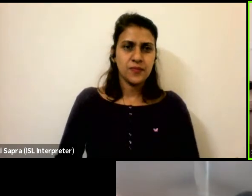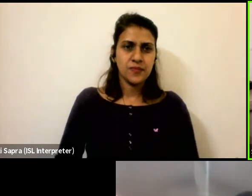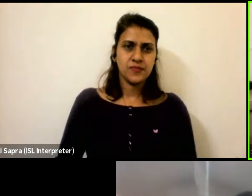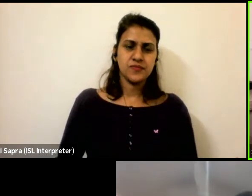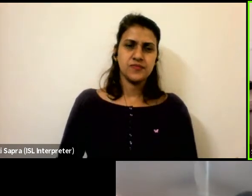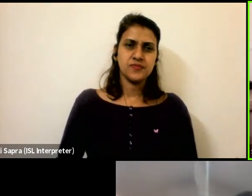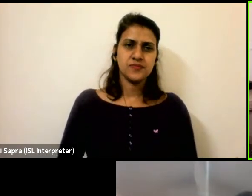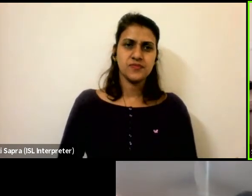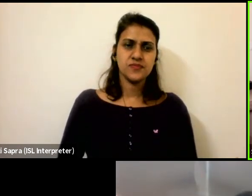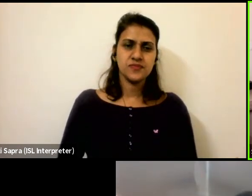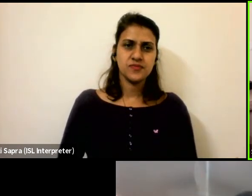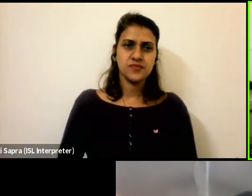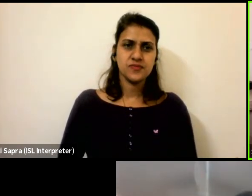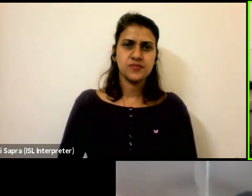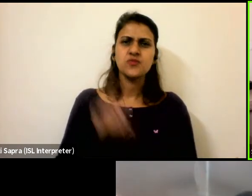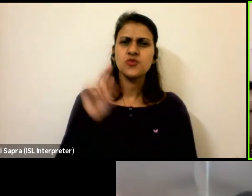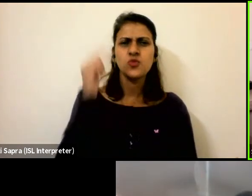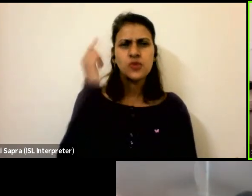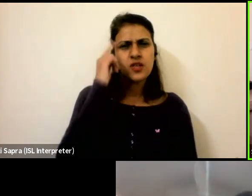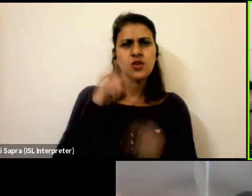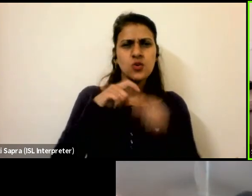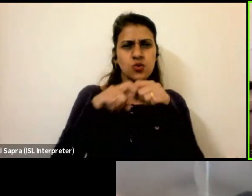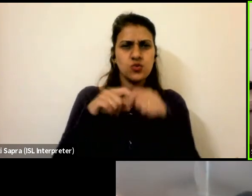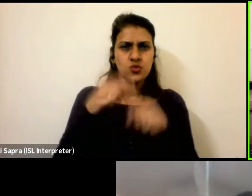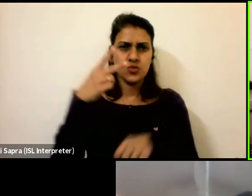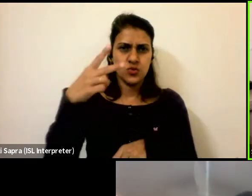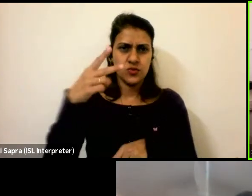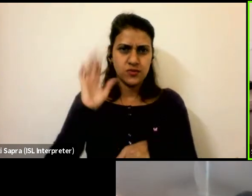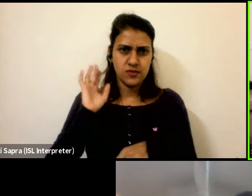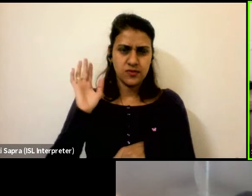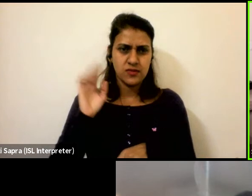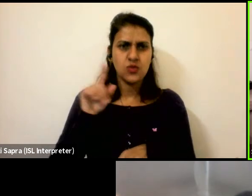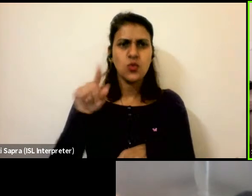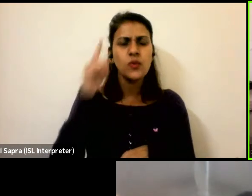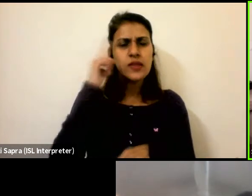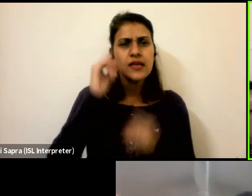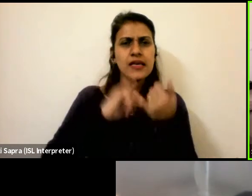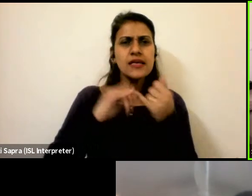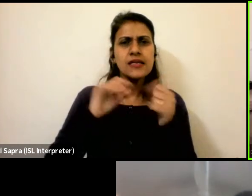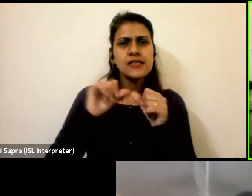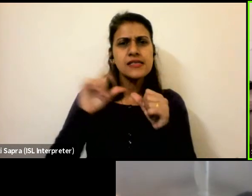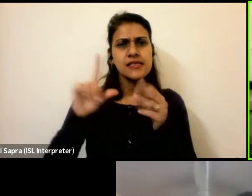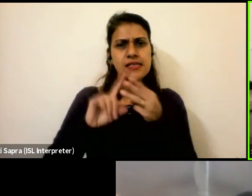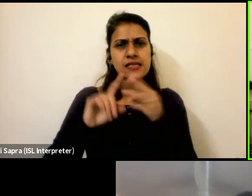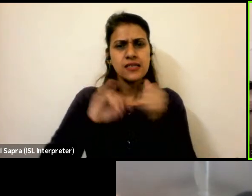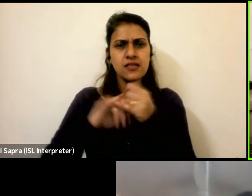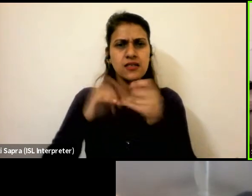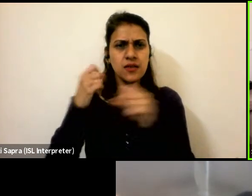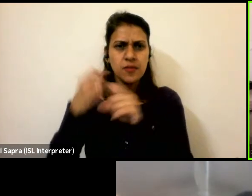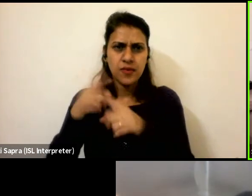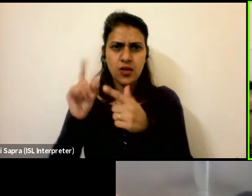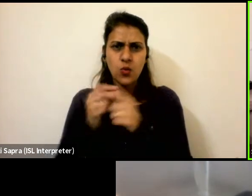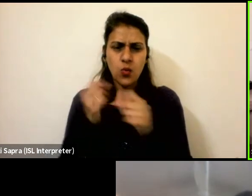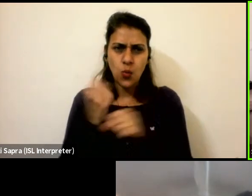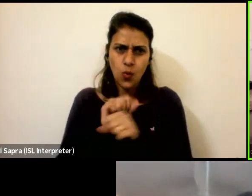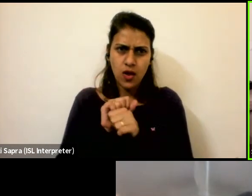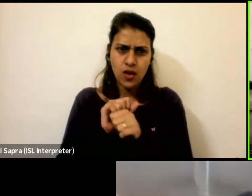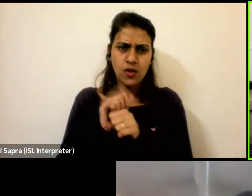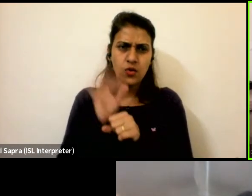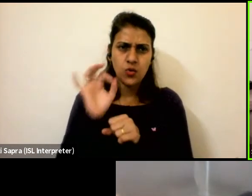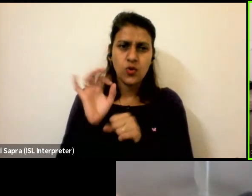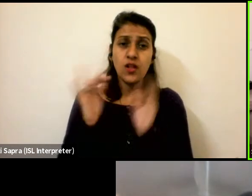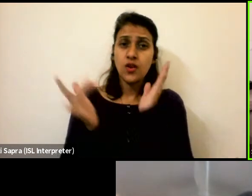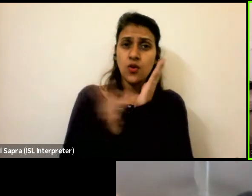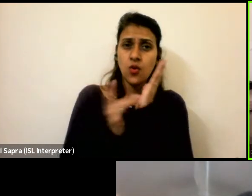What do you think? Two questions here. What do you think you could be able to do in Salesforce? B, being a technology company,